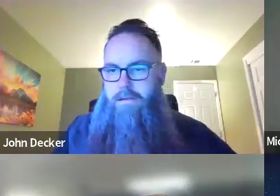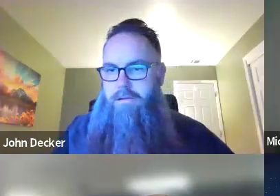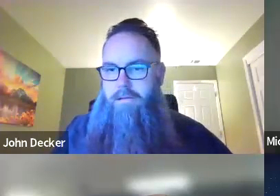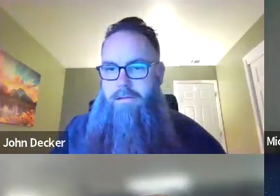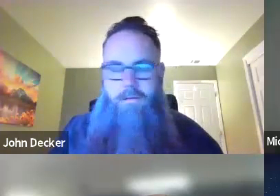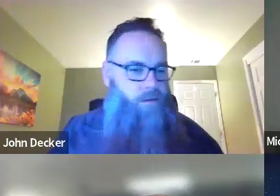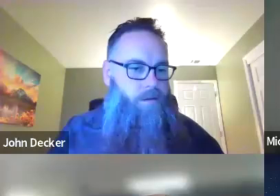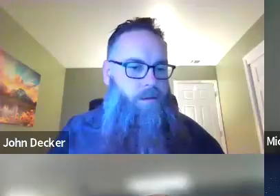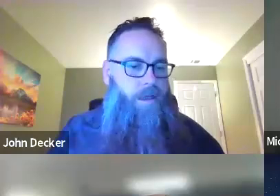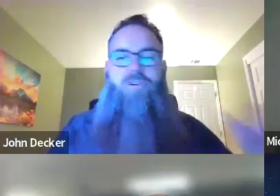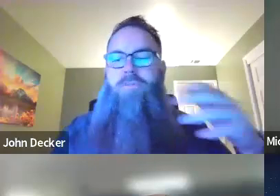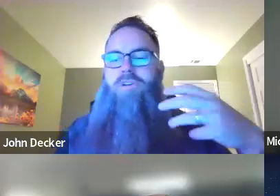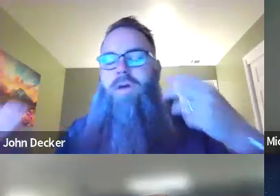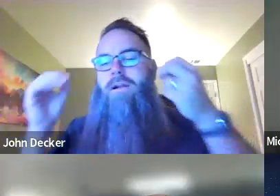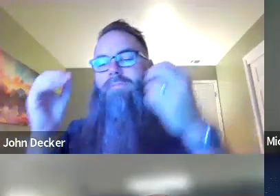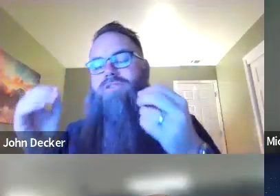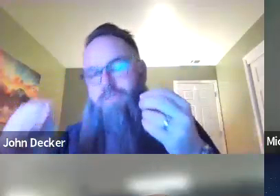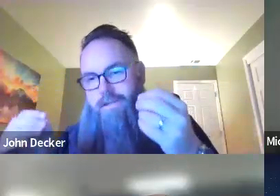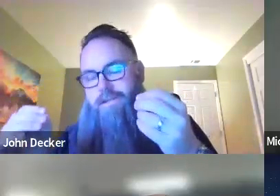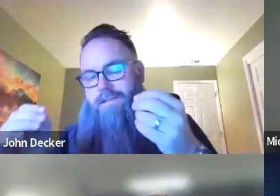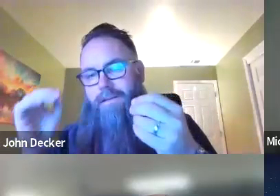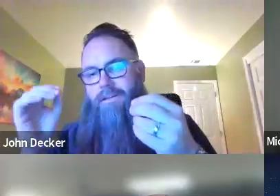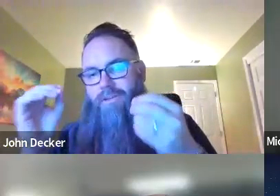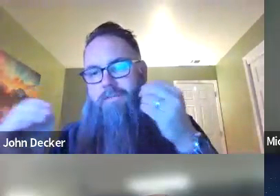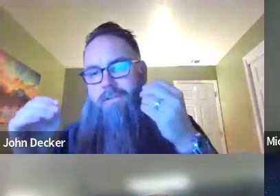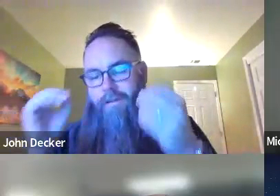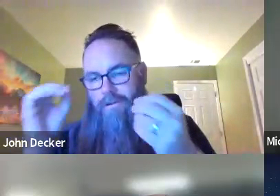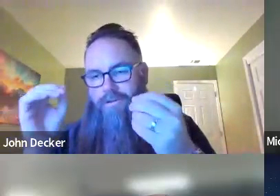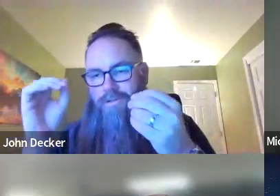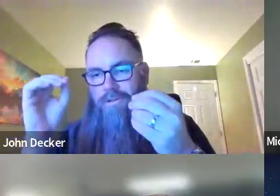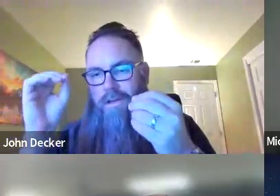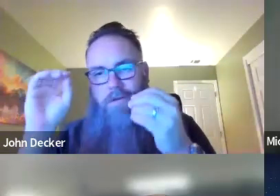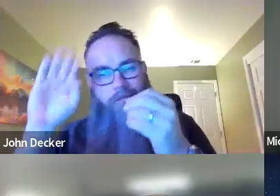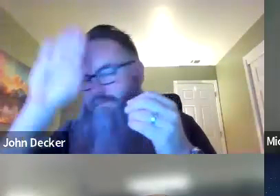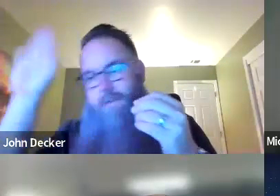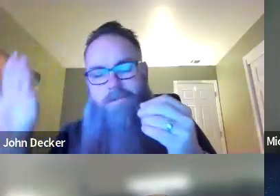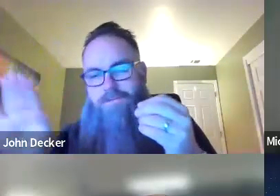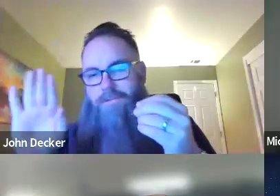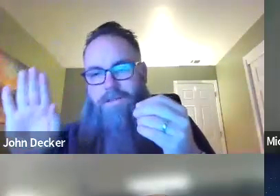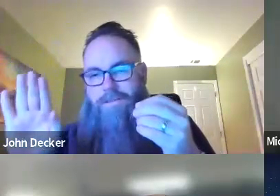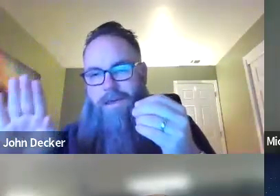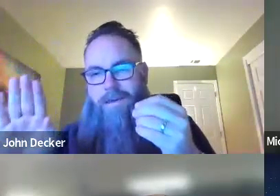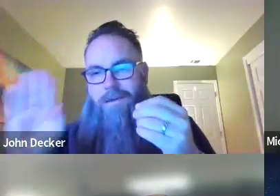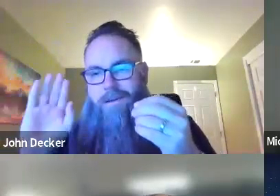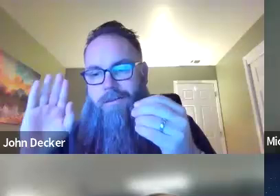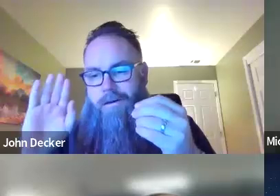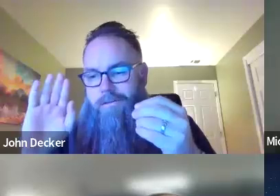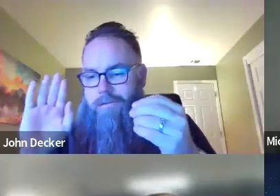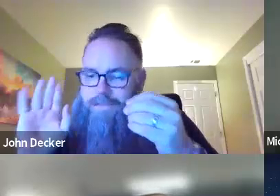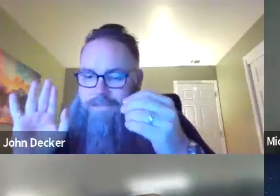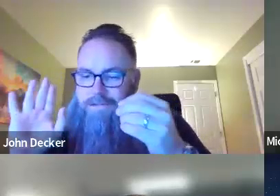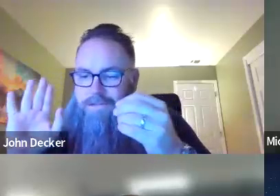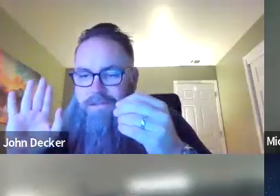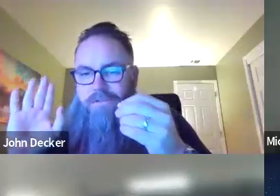ready. And Hubert, you had an opportunity to travel. I heard fabulous responses back